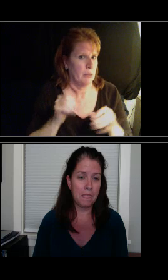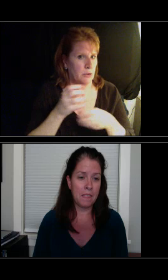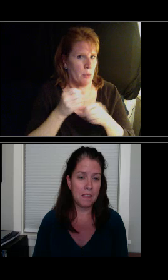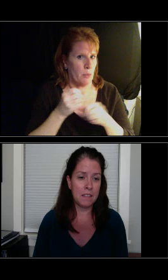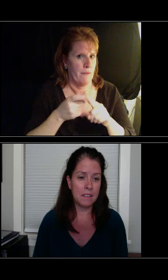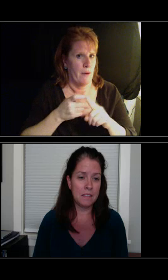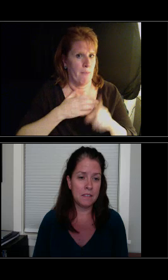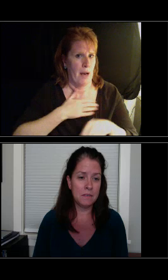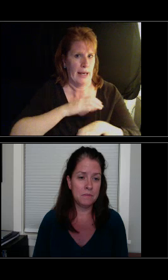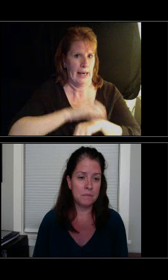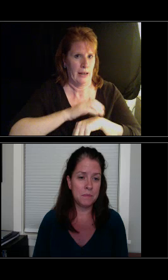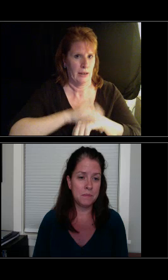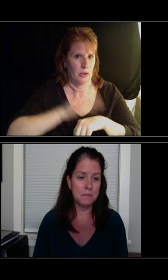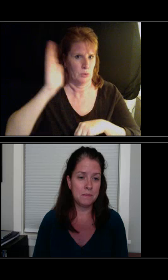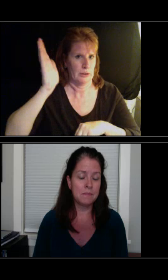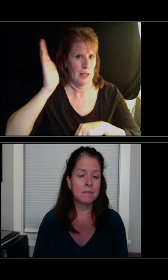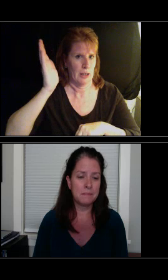the PowerPoint.